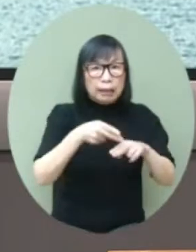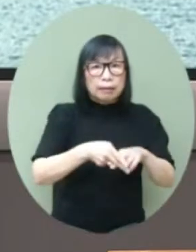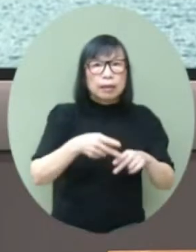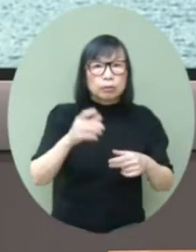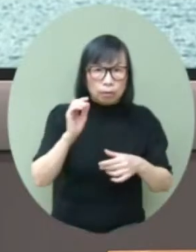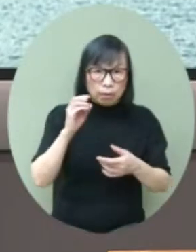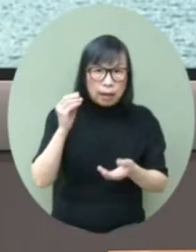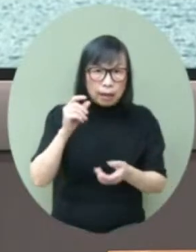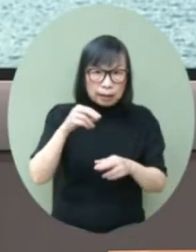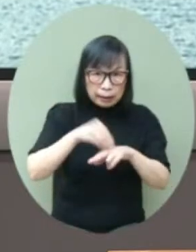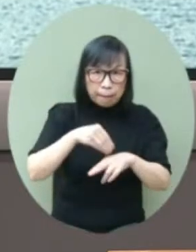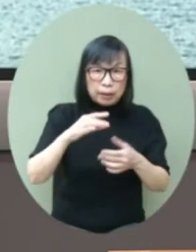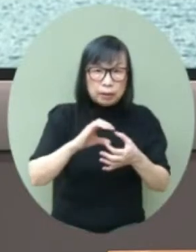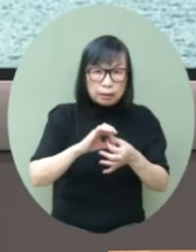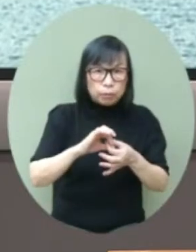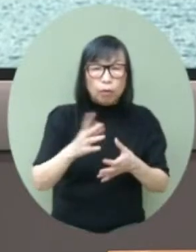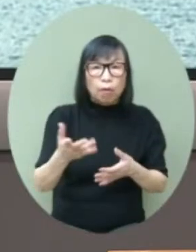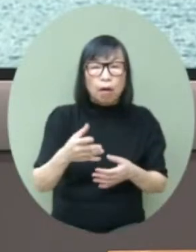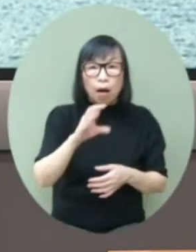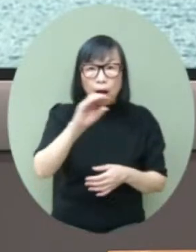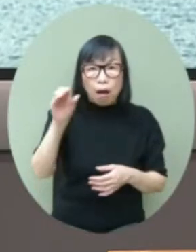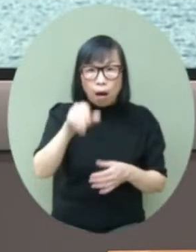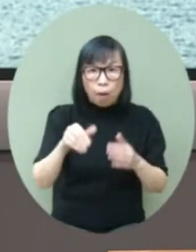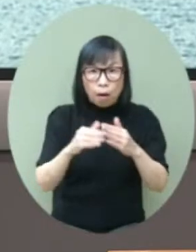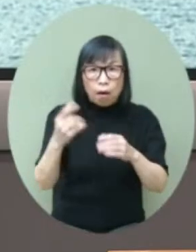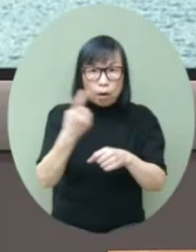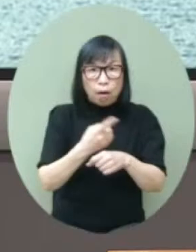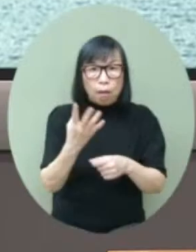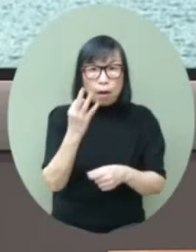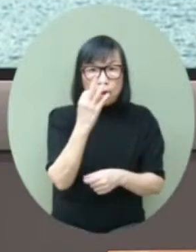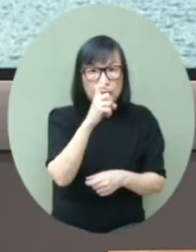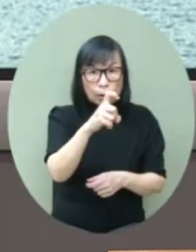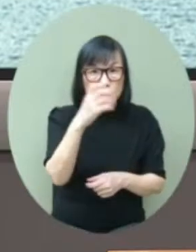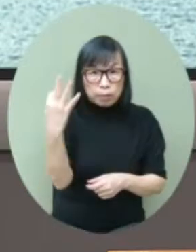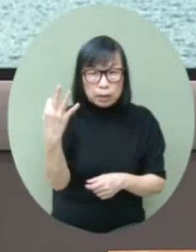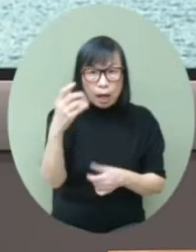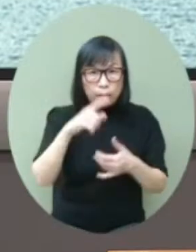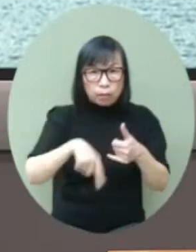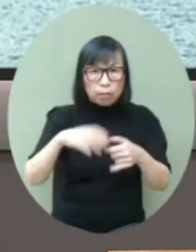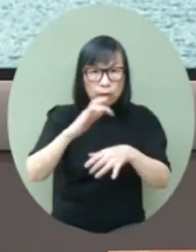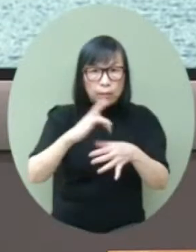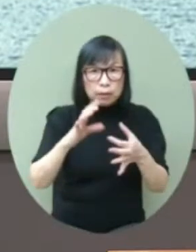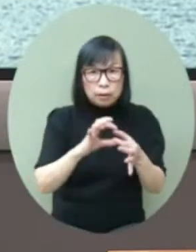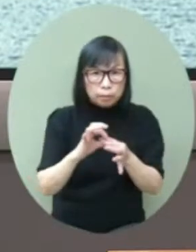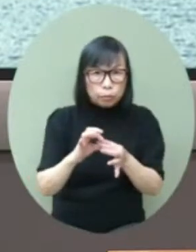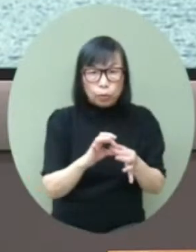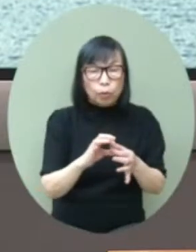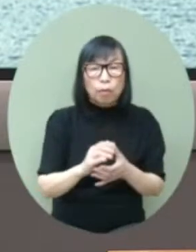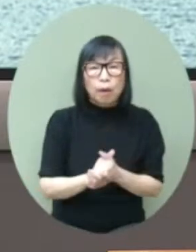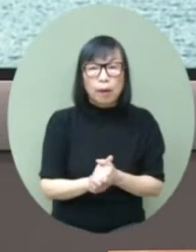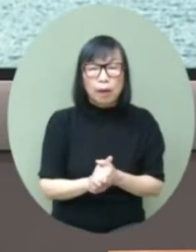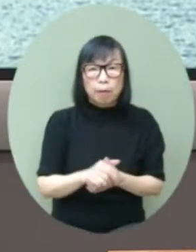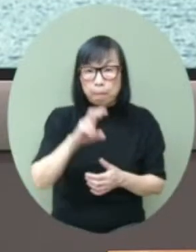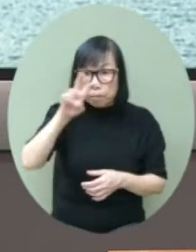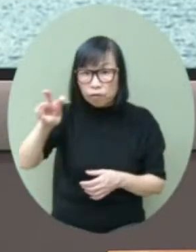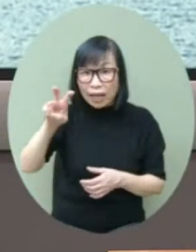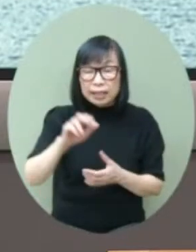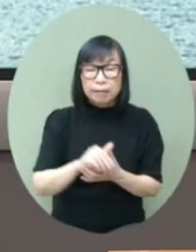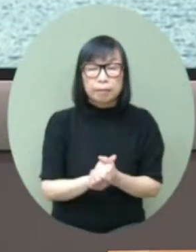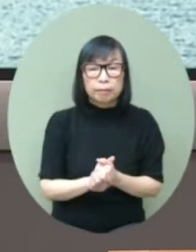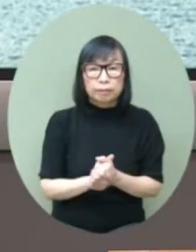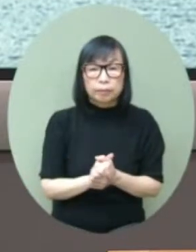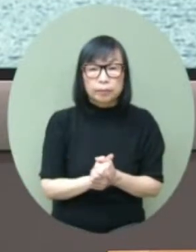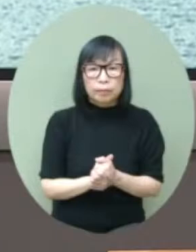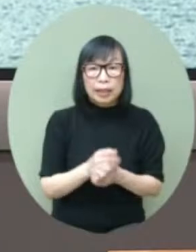people sitting at the next table who would be close contacts, but I think it should involve the whole restaurant. There were 73 close contacts at